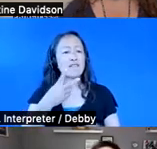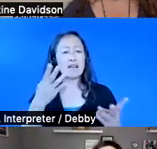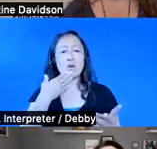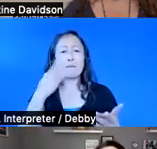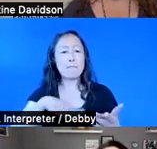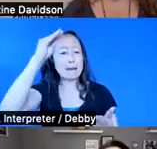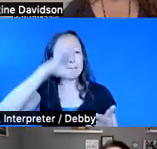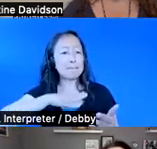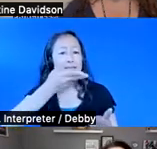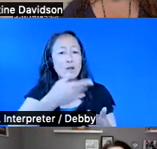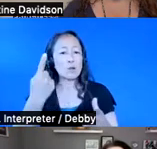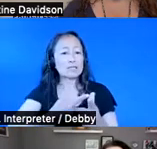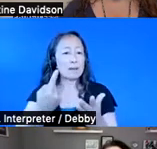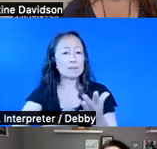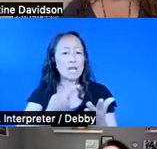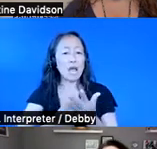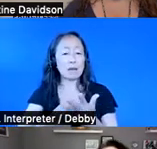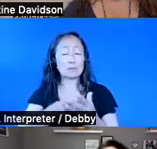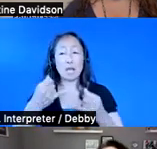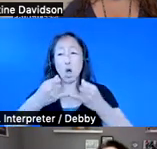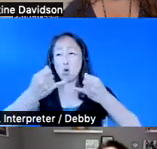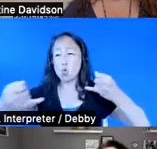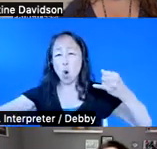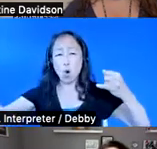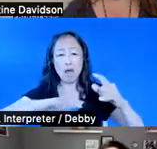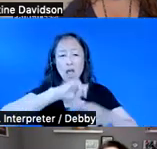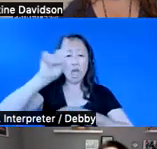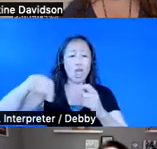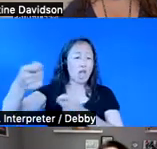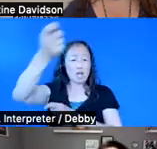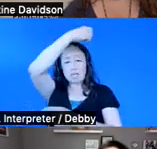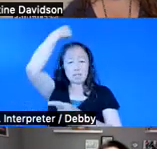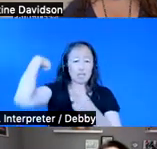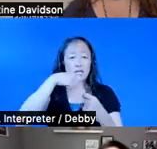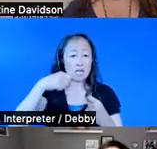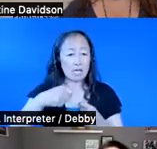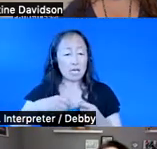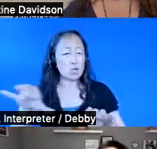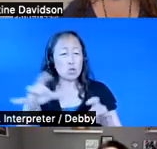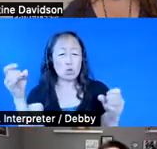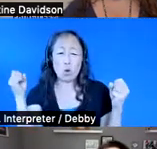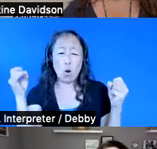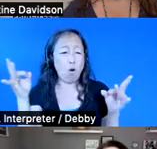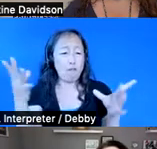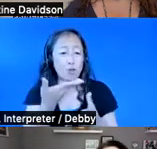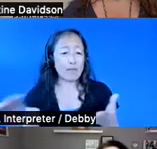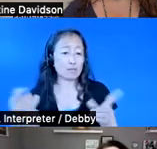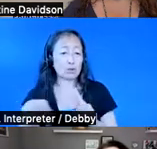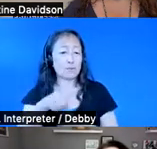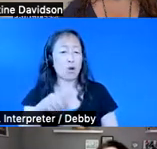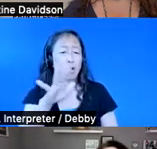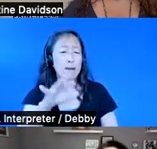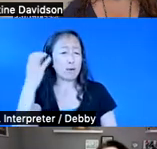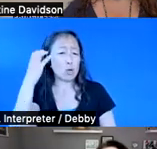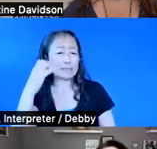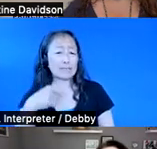do fearful things to them. Oh, my poor cousin," she said, "my heart aches for you, for I am afraid they will do something fearful